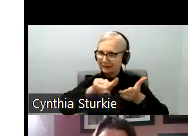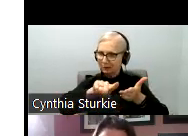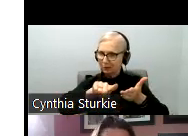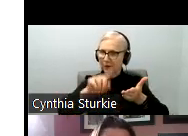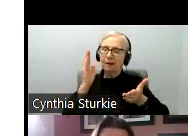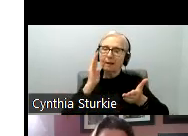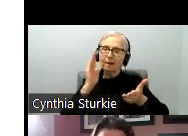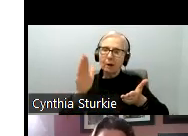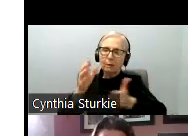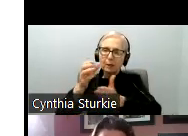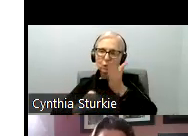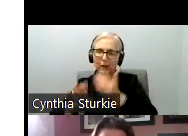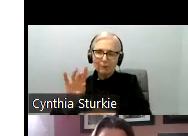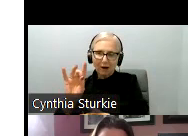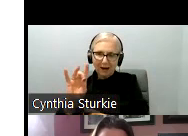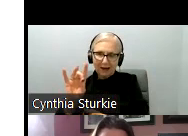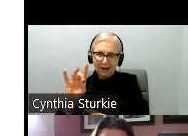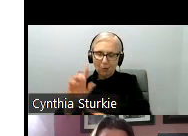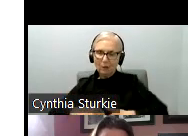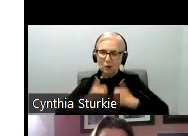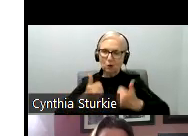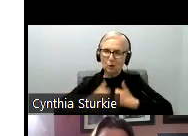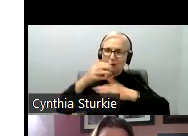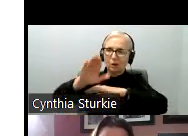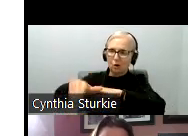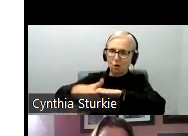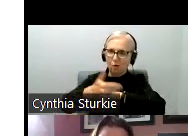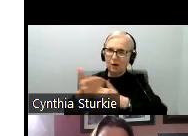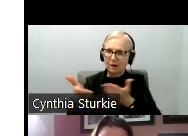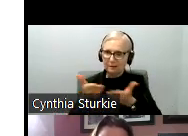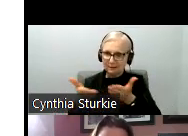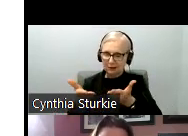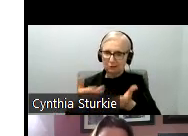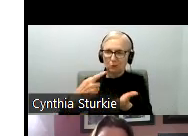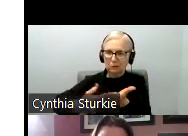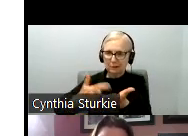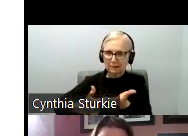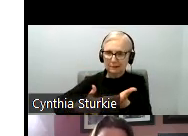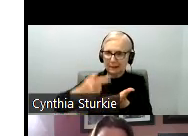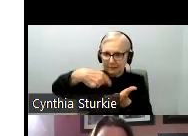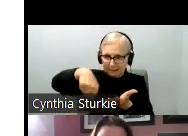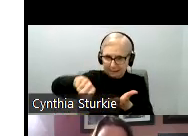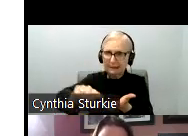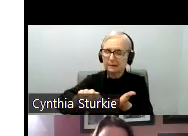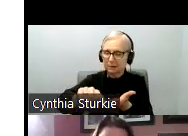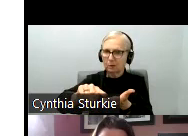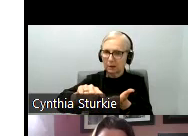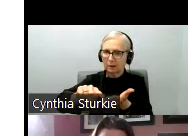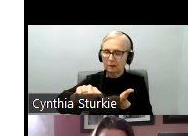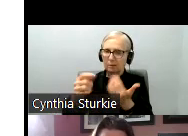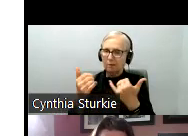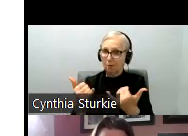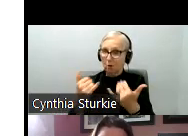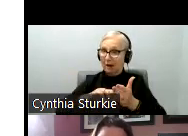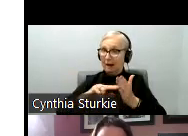in Chapter 8, which is our residential and overnight services. So we'll talk a little bit more about that at the town hall next week. But for the purpose